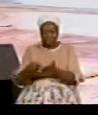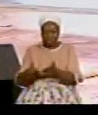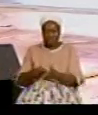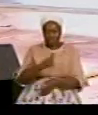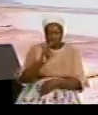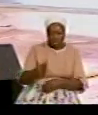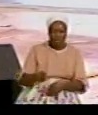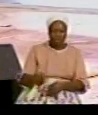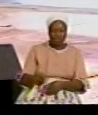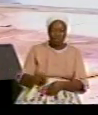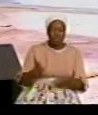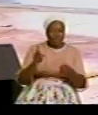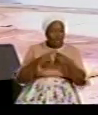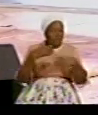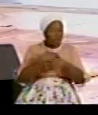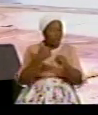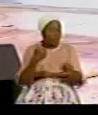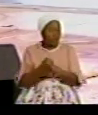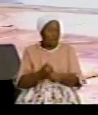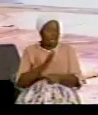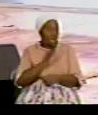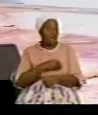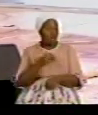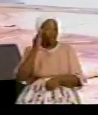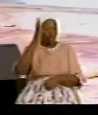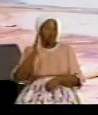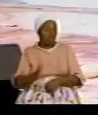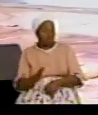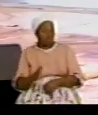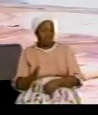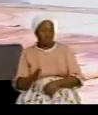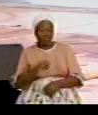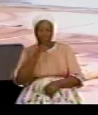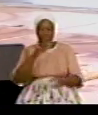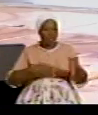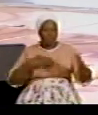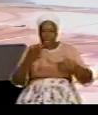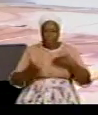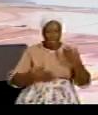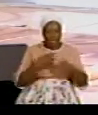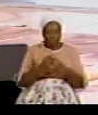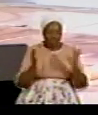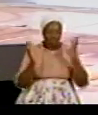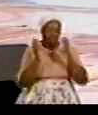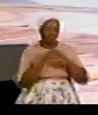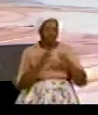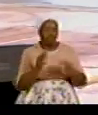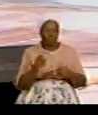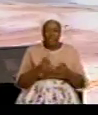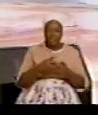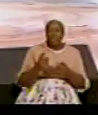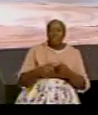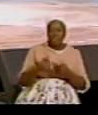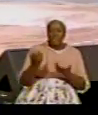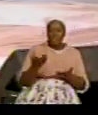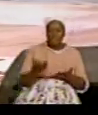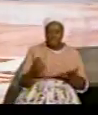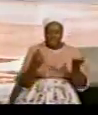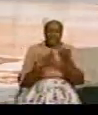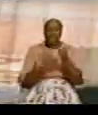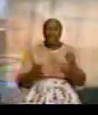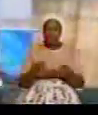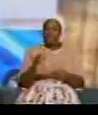Provoke him. Trip him. Trap him. the people who sent you, and